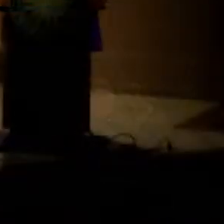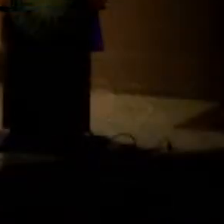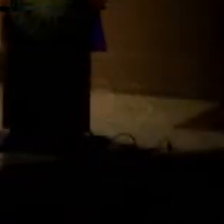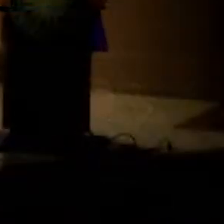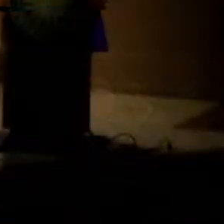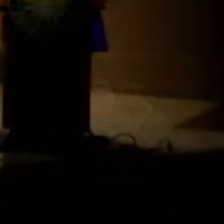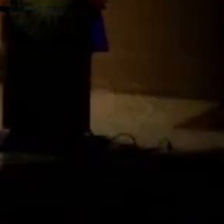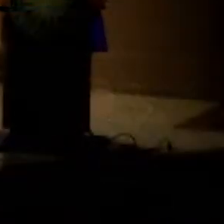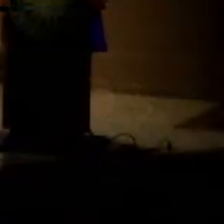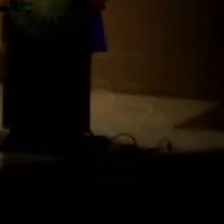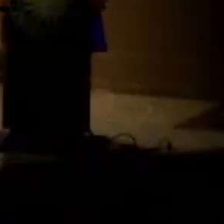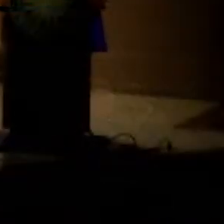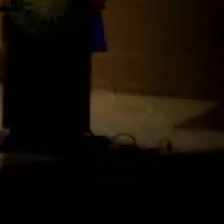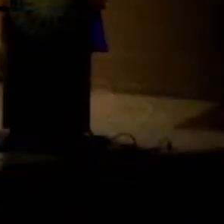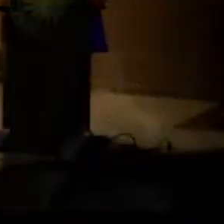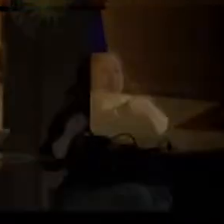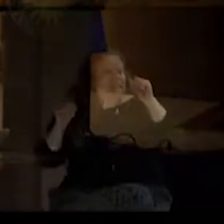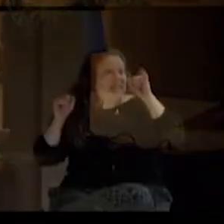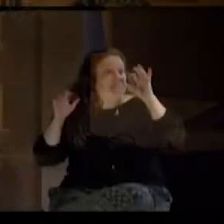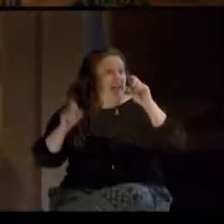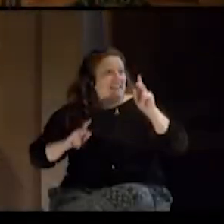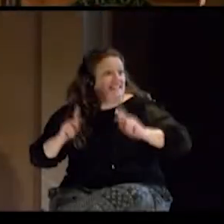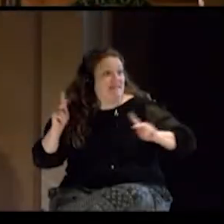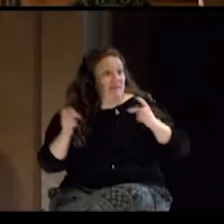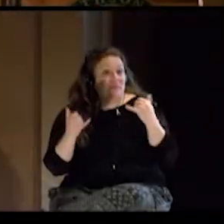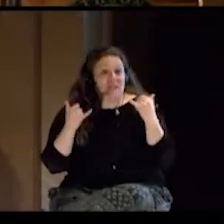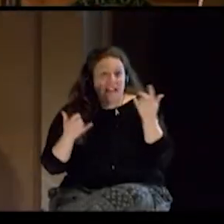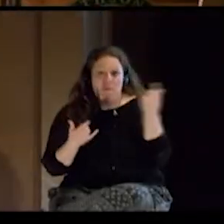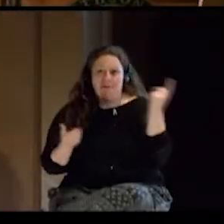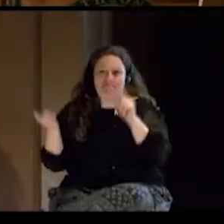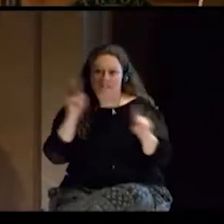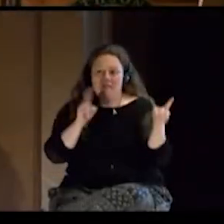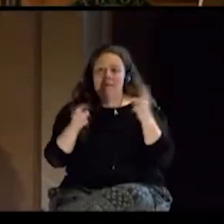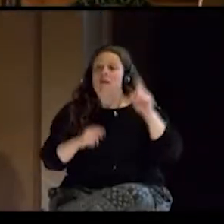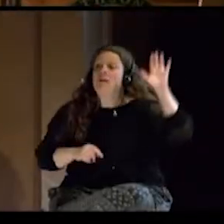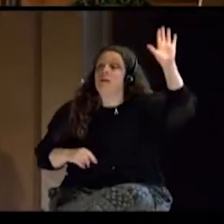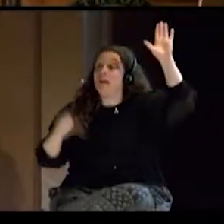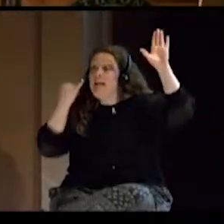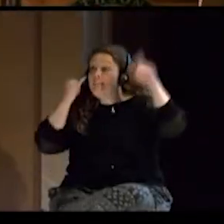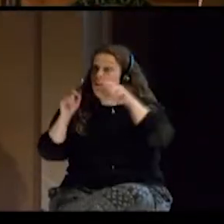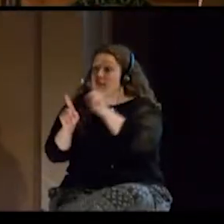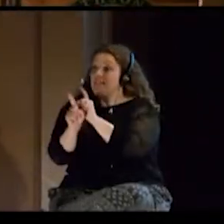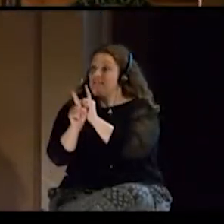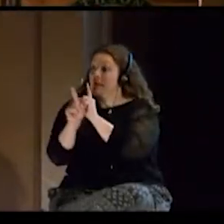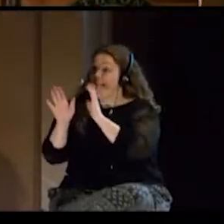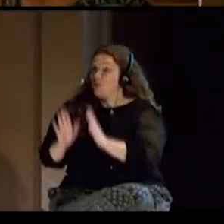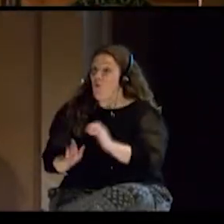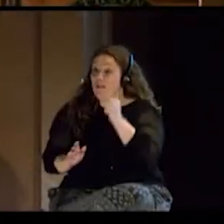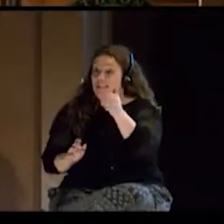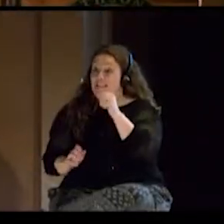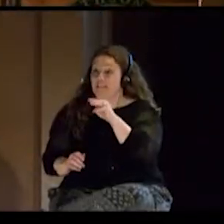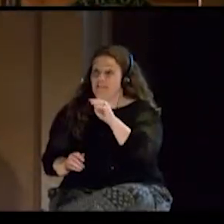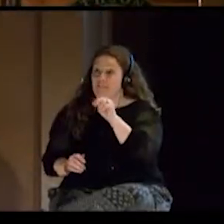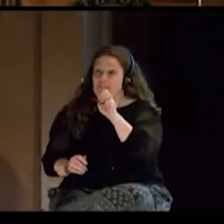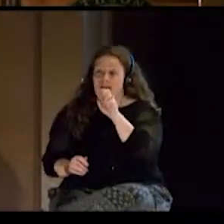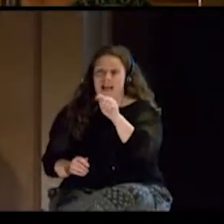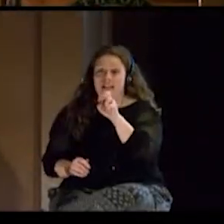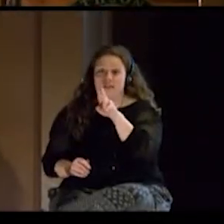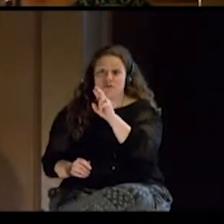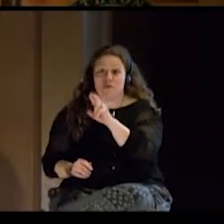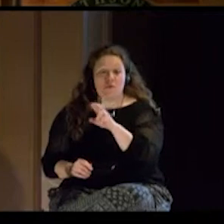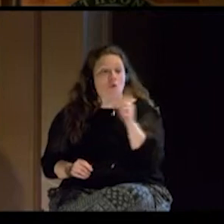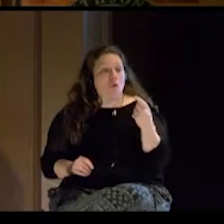And we're going to hear from some of these amazing people today. Please put up your hand if you're a mentor of a current or former Buck